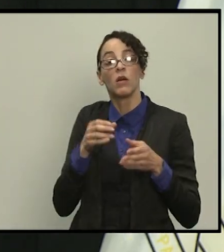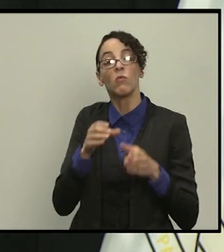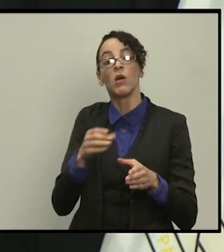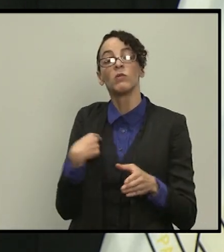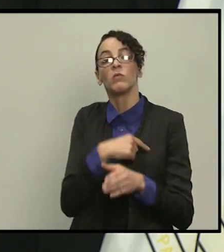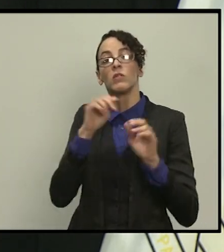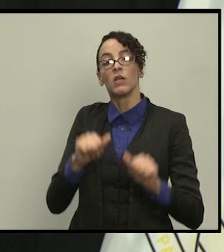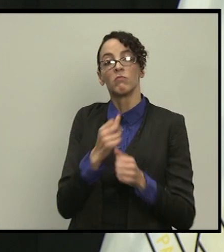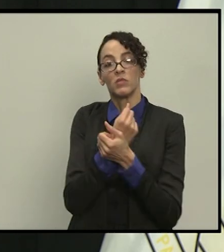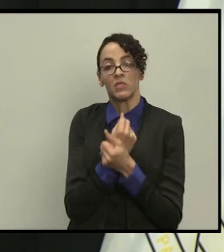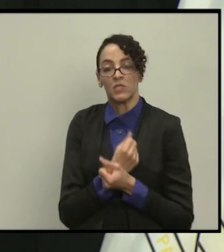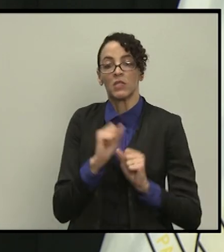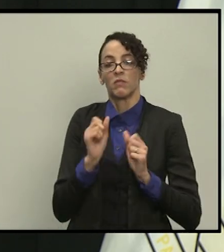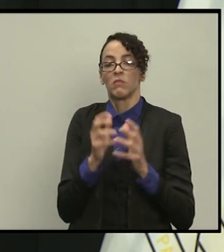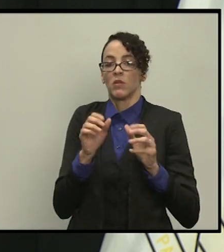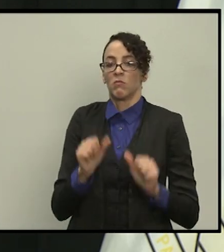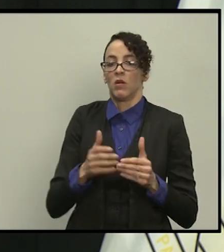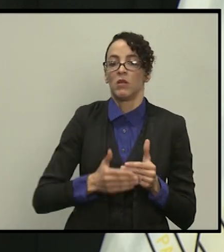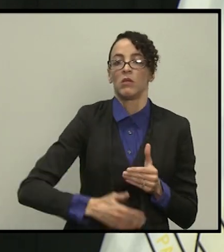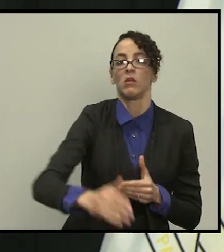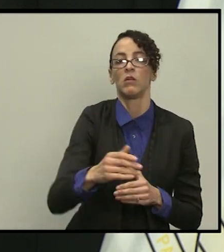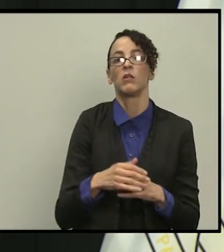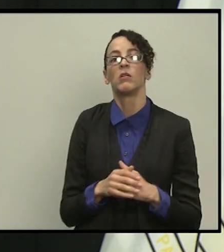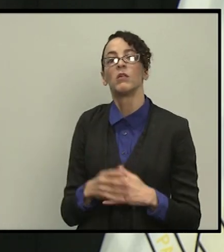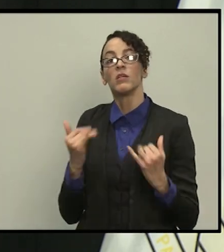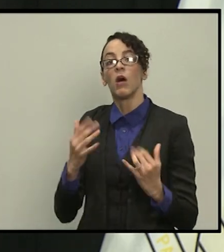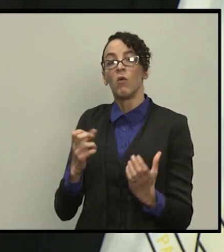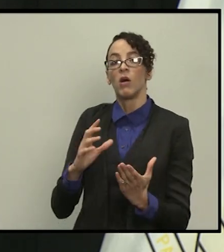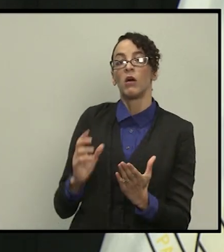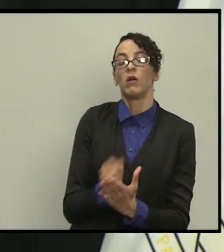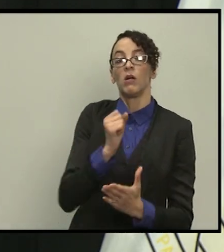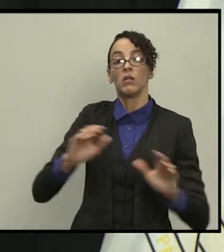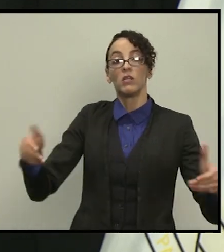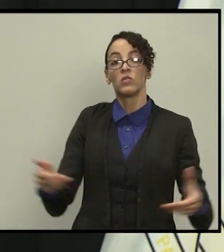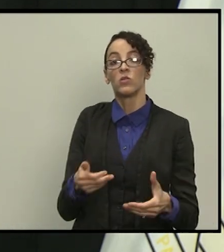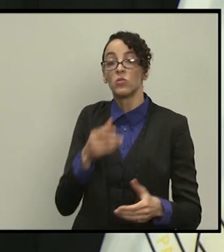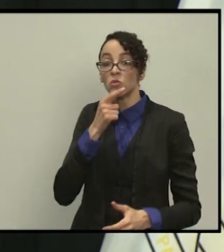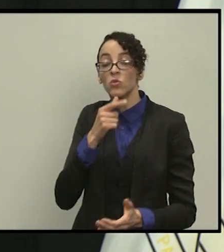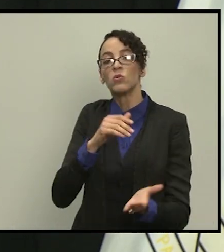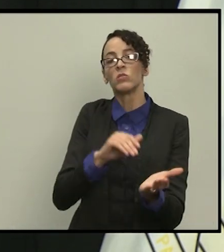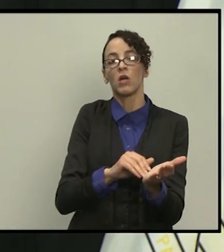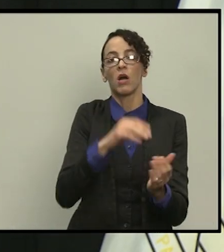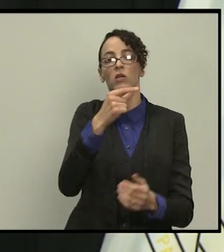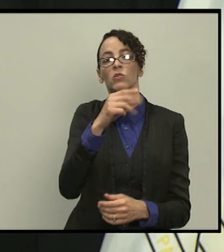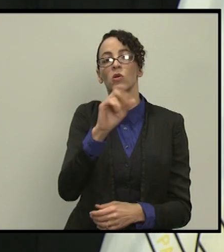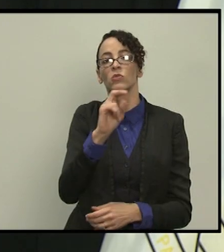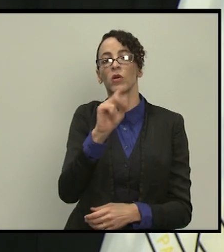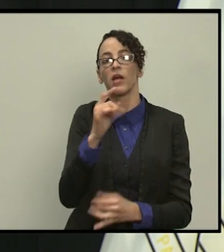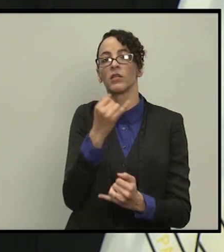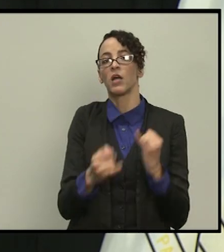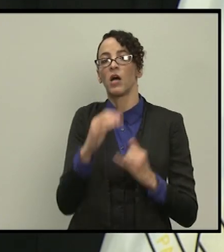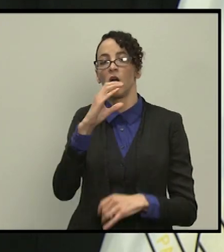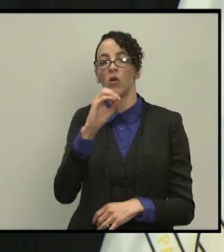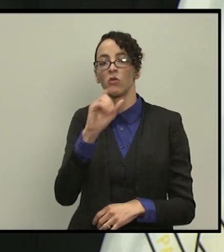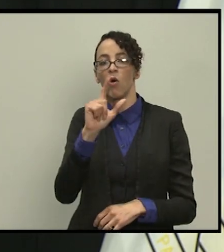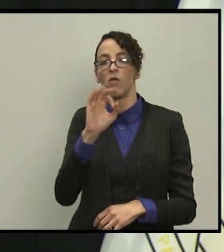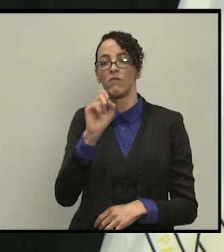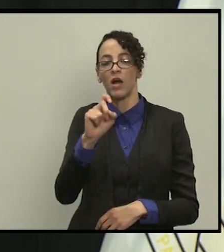this opportunity to introduce Dr. Grant Koufax to provide an update from the Department of Public